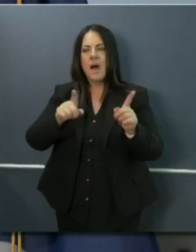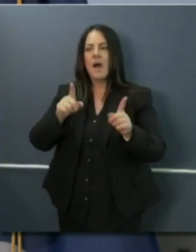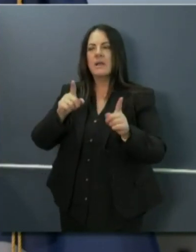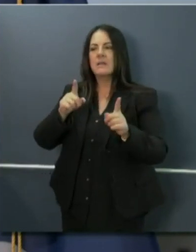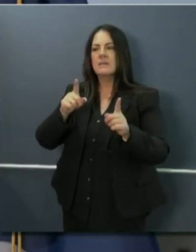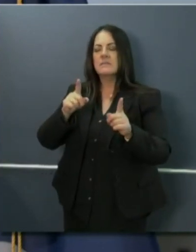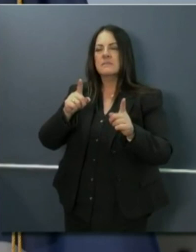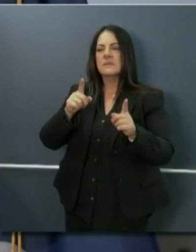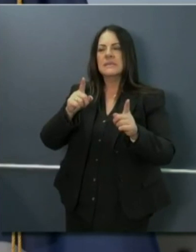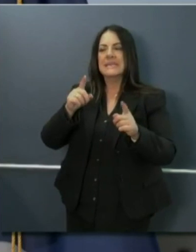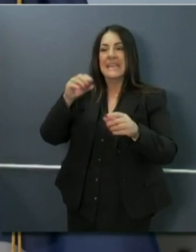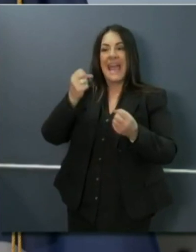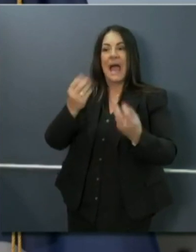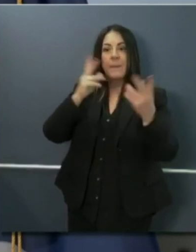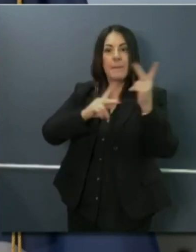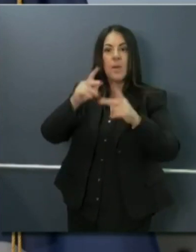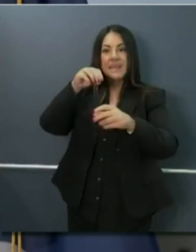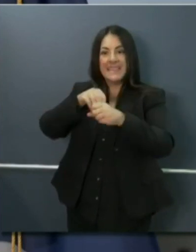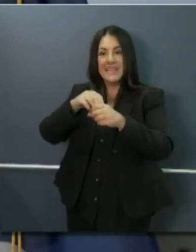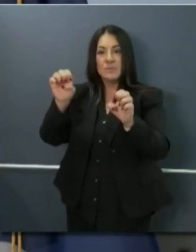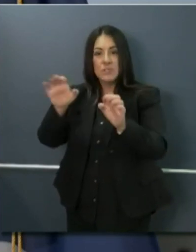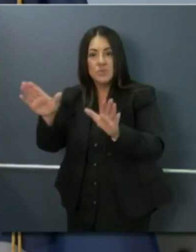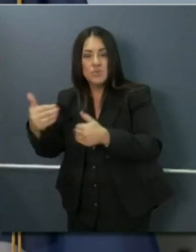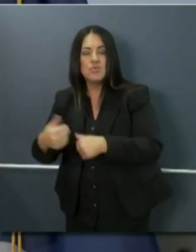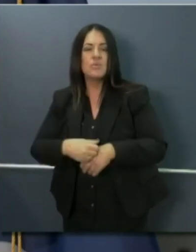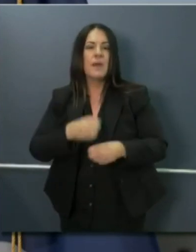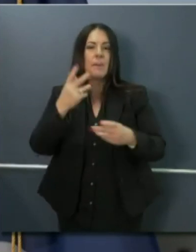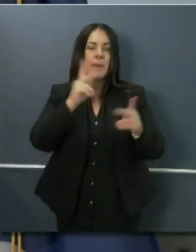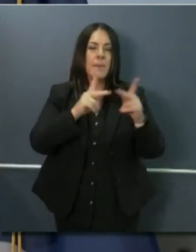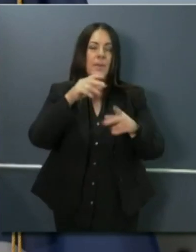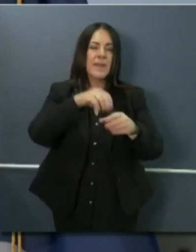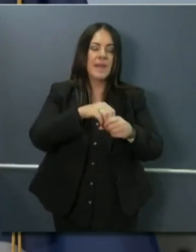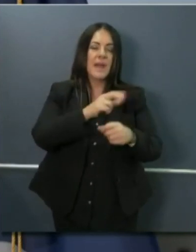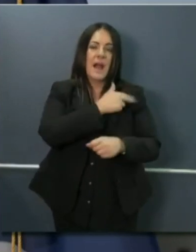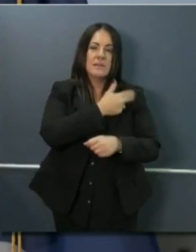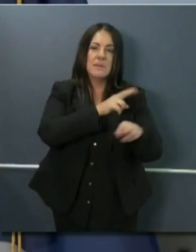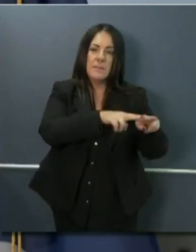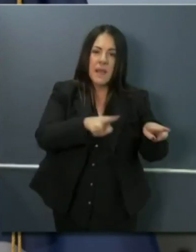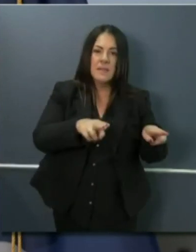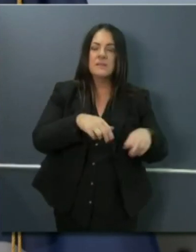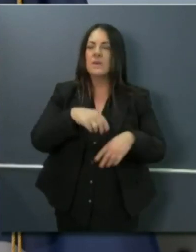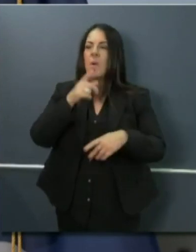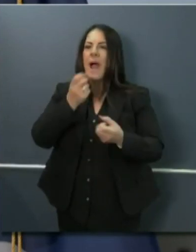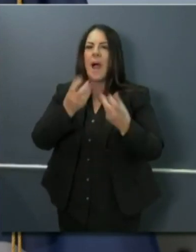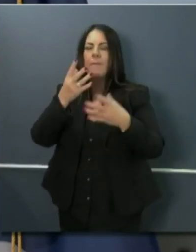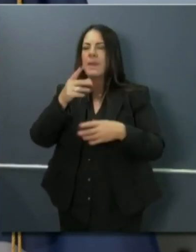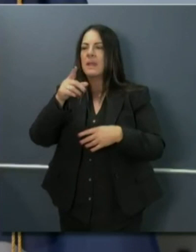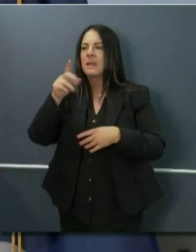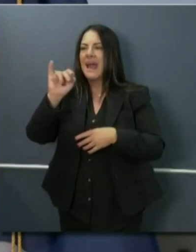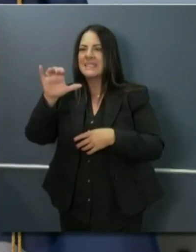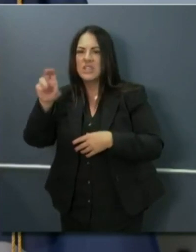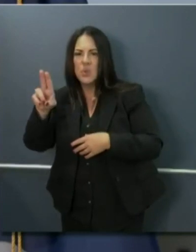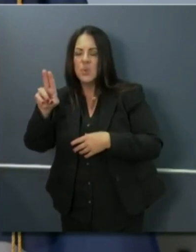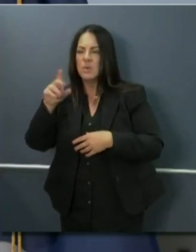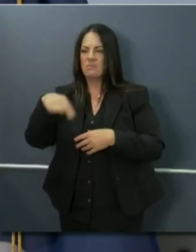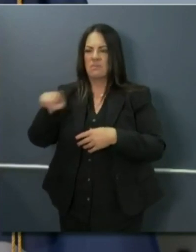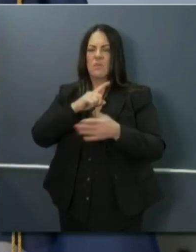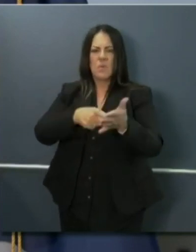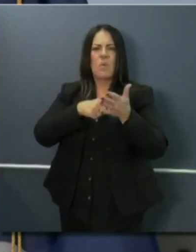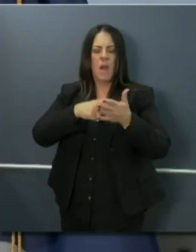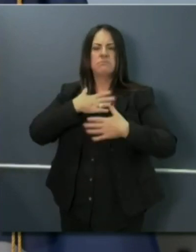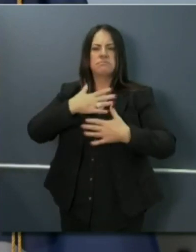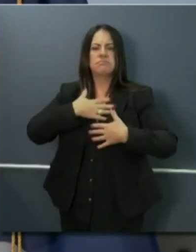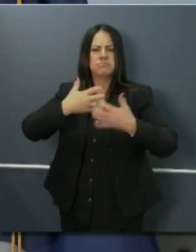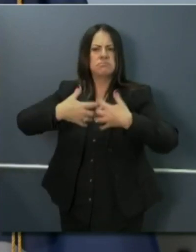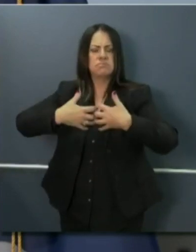people in emergency rooms and hospital beds and in ICUs requiring ventilation support do not lie. We have good intel into